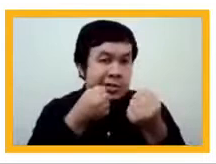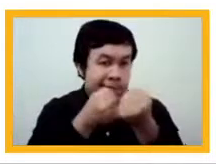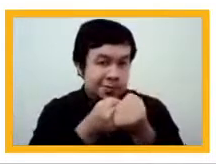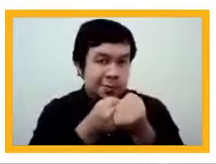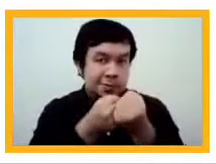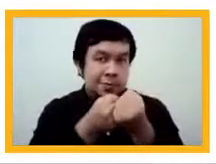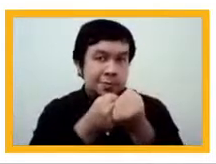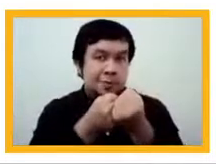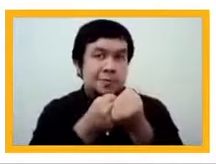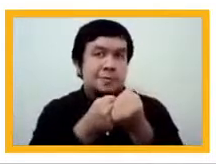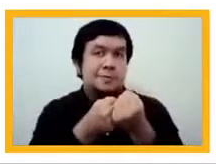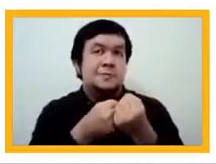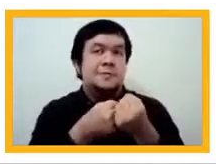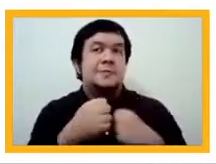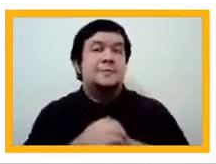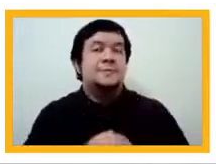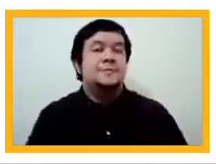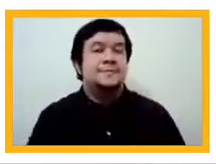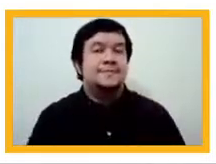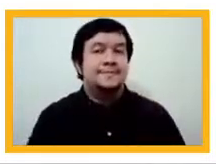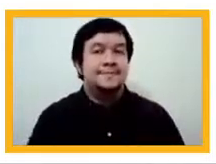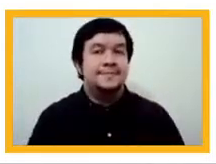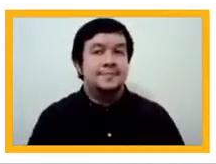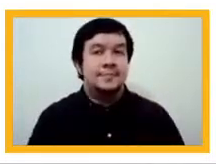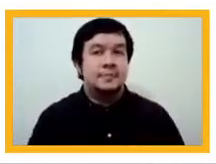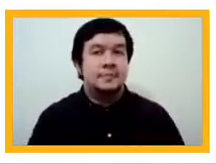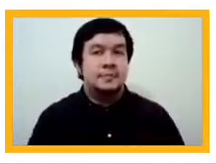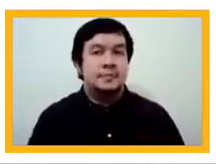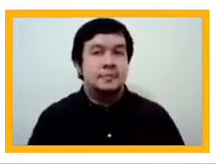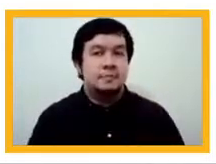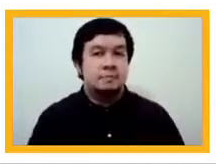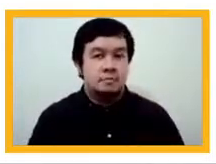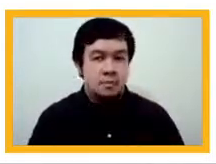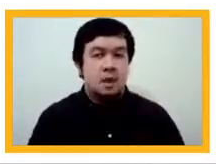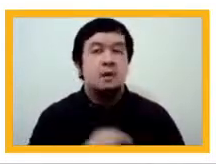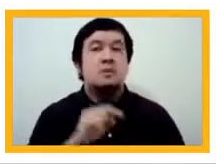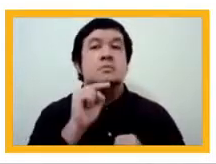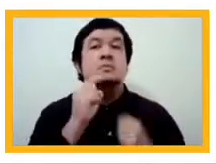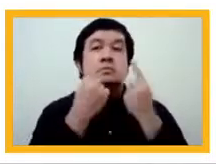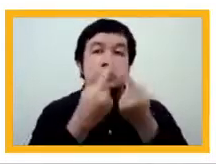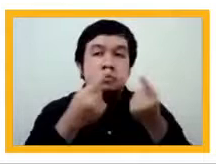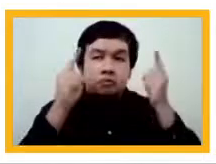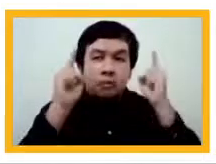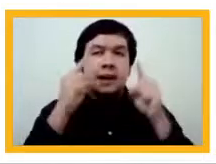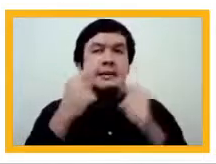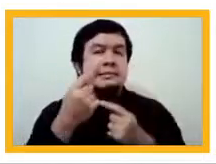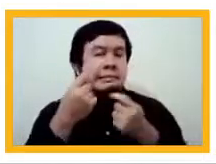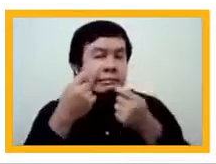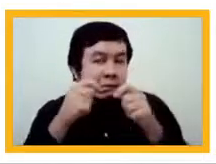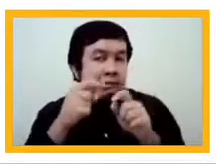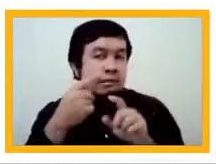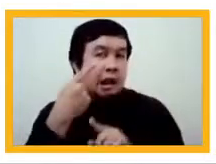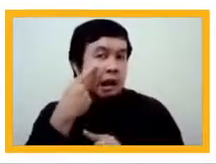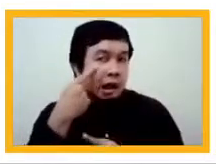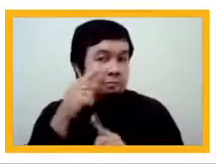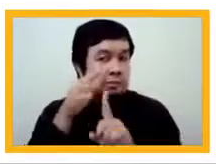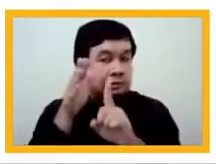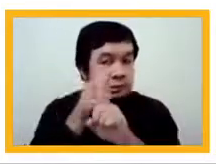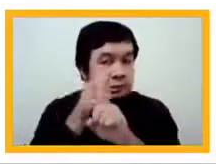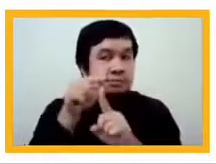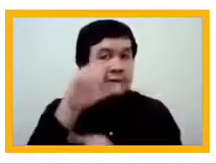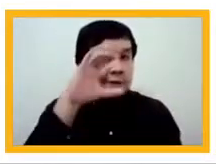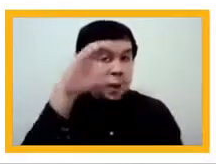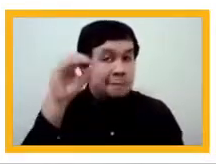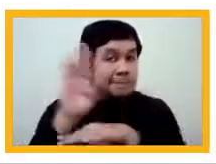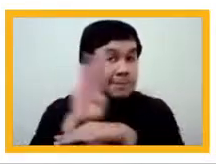university side need to try our best to get the industries the